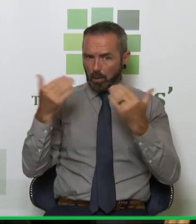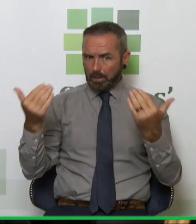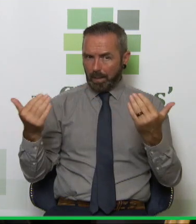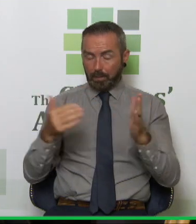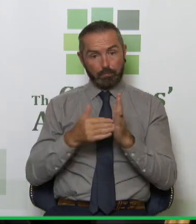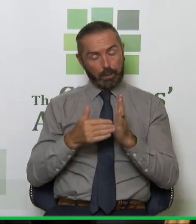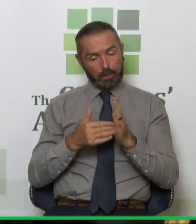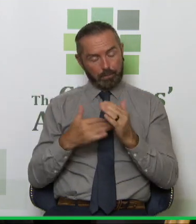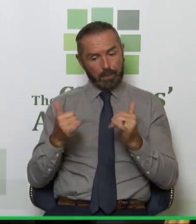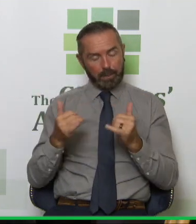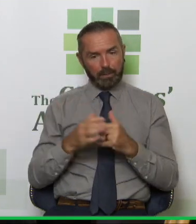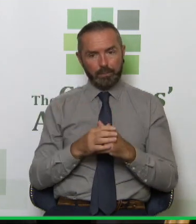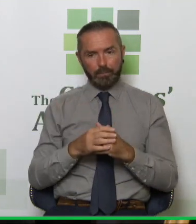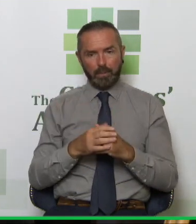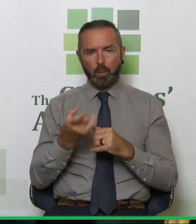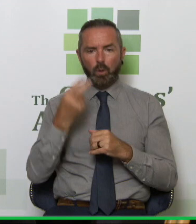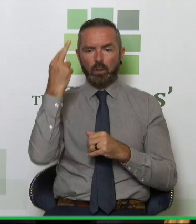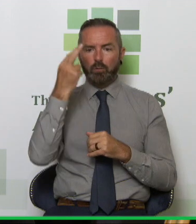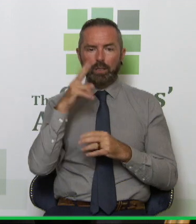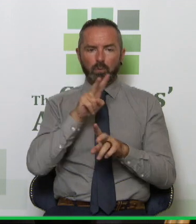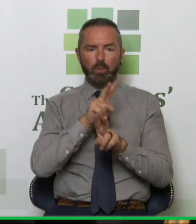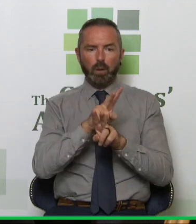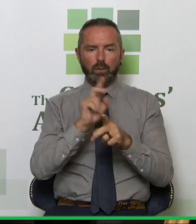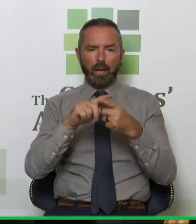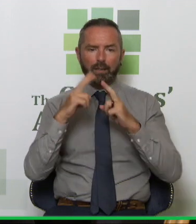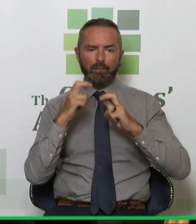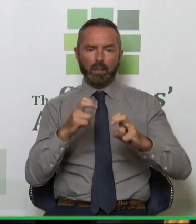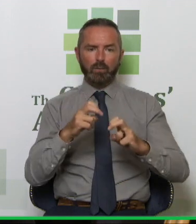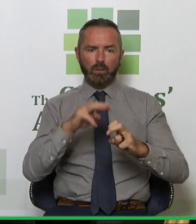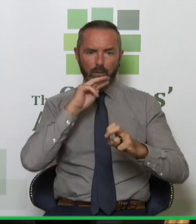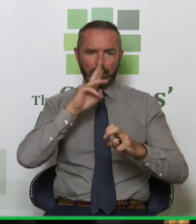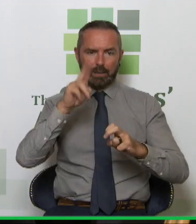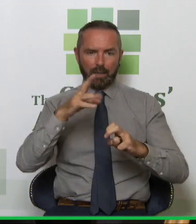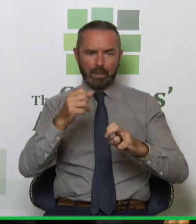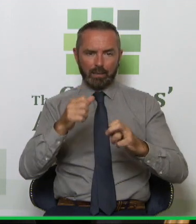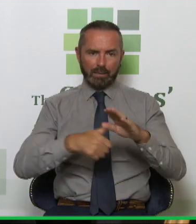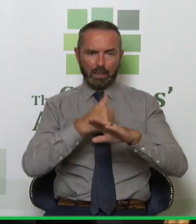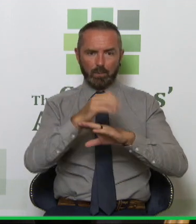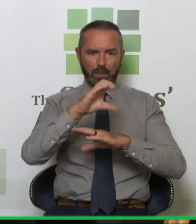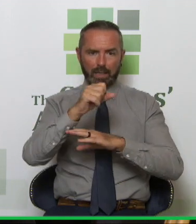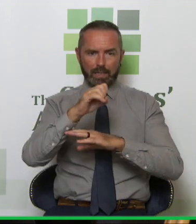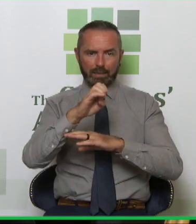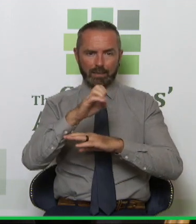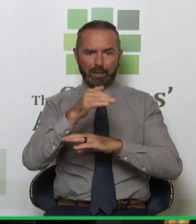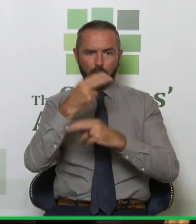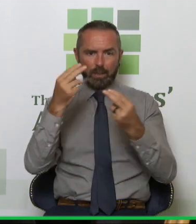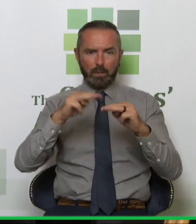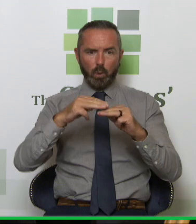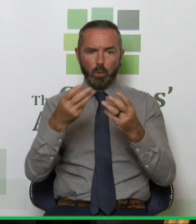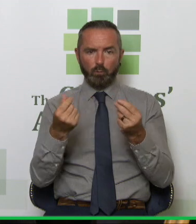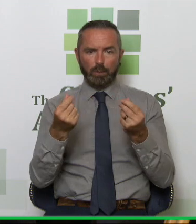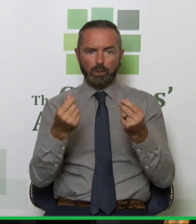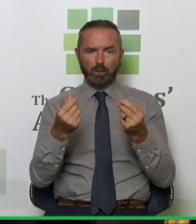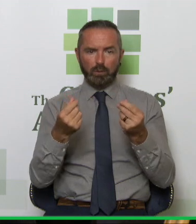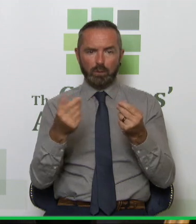think expect. it's really important. Like one of the reasons why you monitor and evaluate things is so that you can put a case together if you do need more resources to go back and say, this is